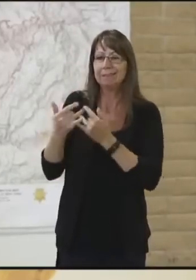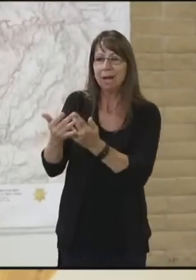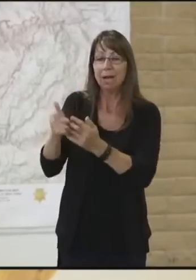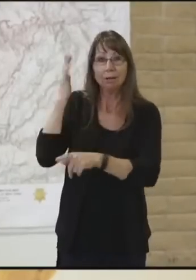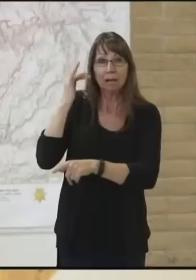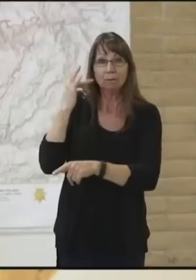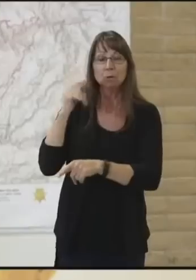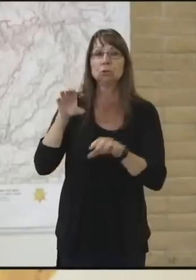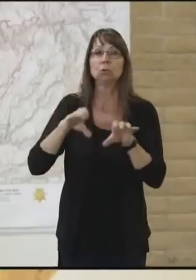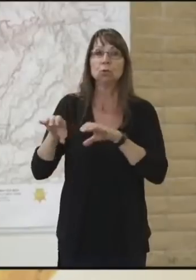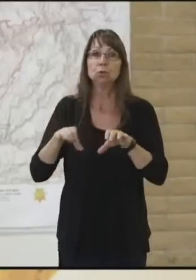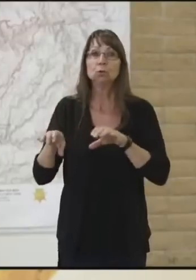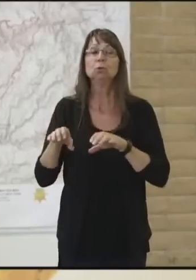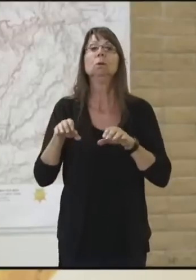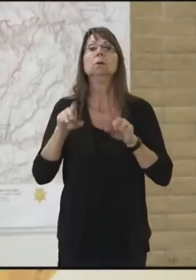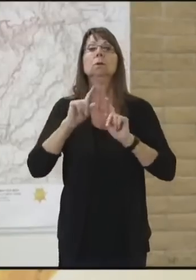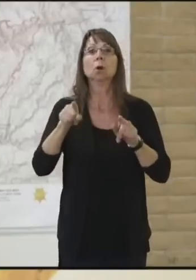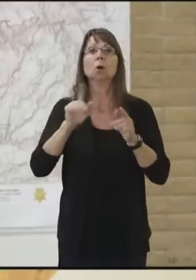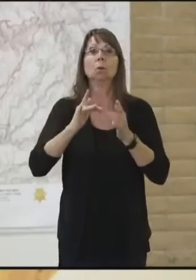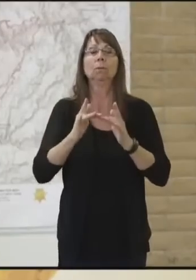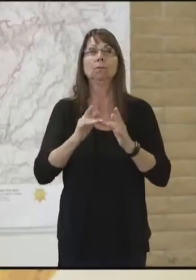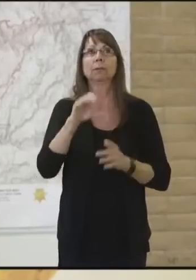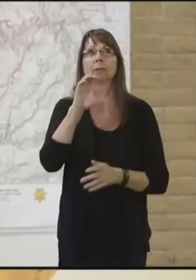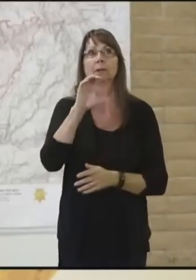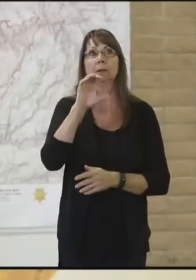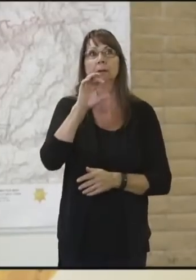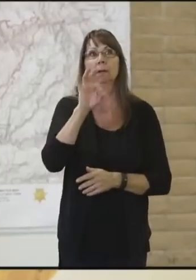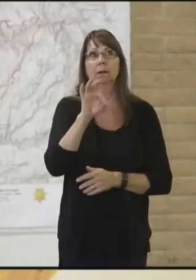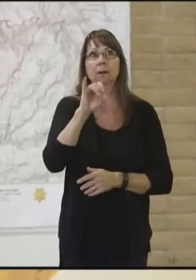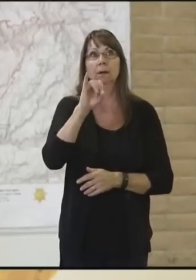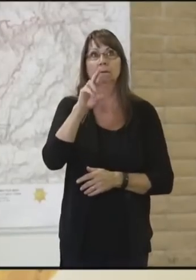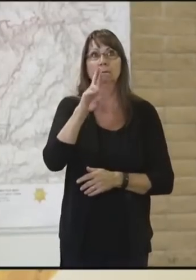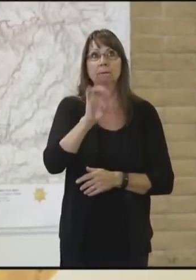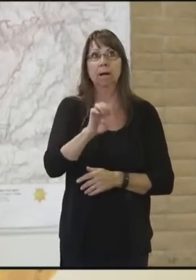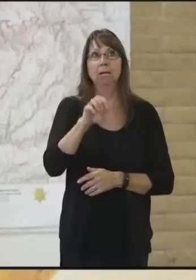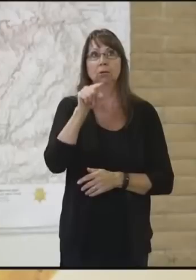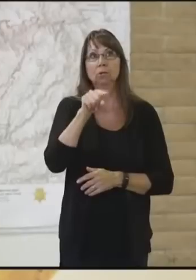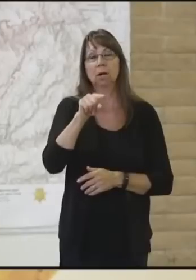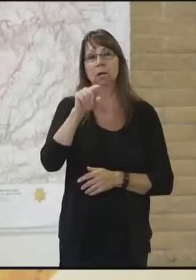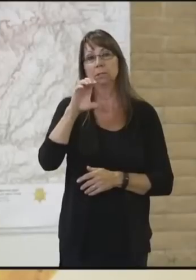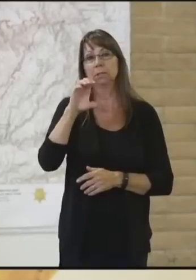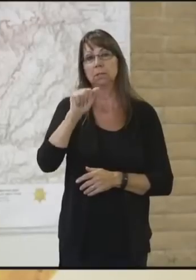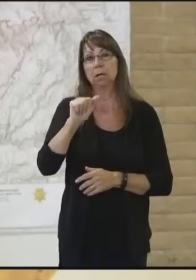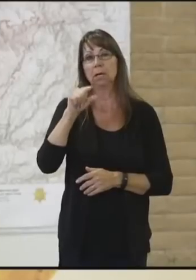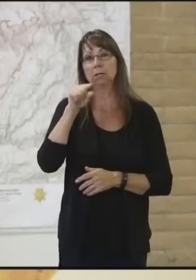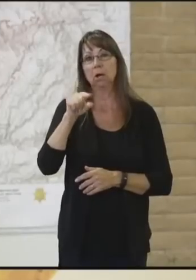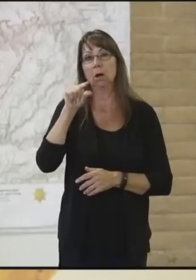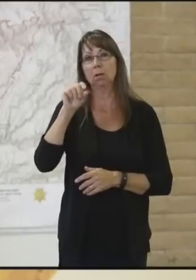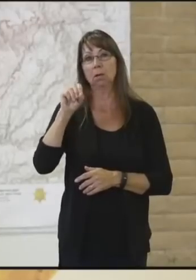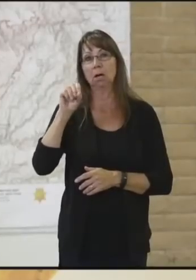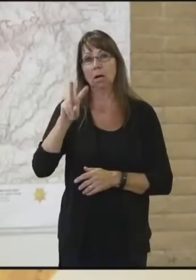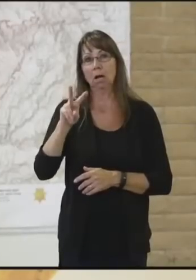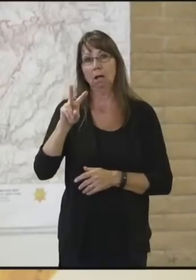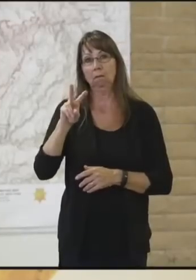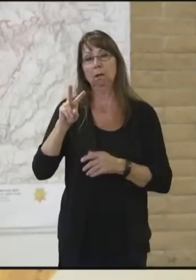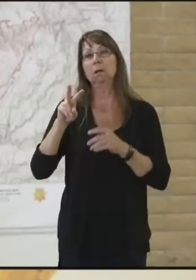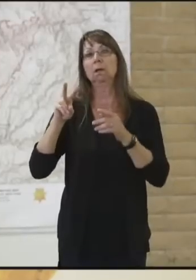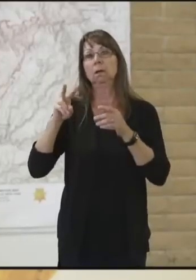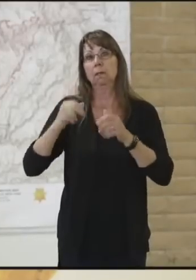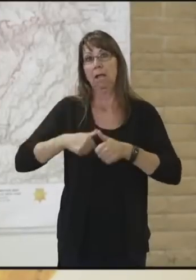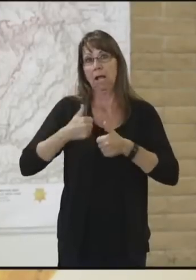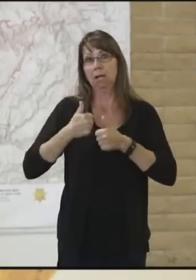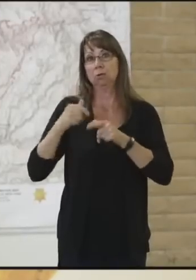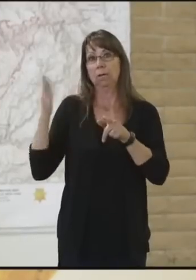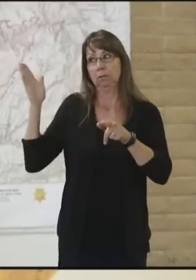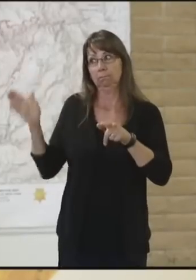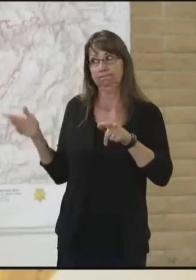go to fire.ca.gov. The addresses are right behind me on that board. There's also a phone number if you have any fire information